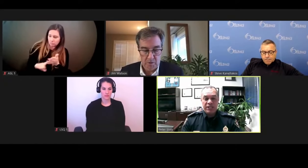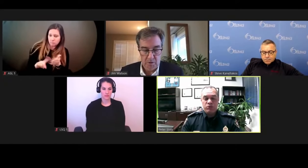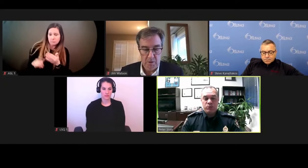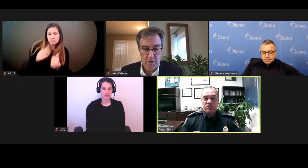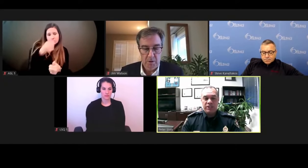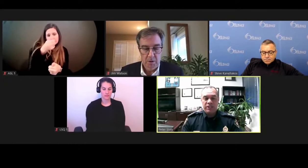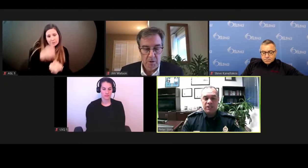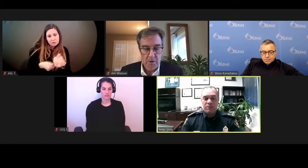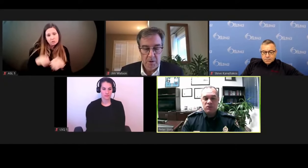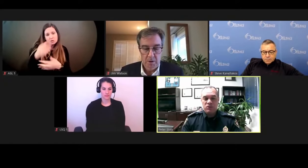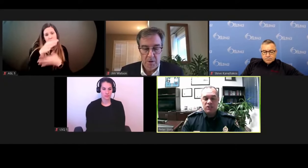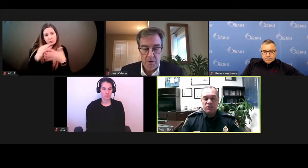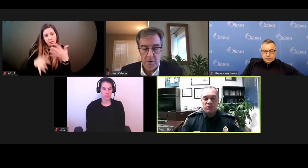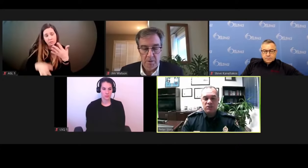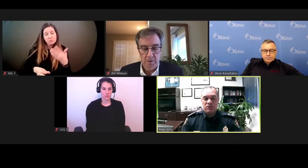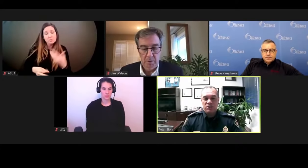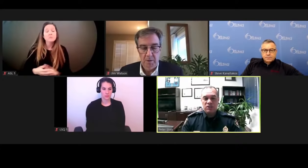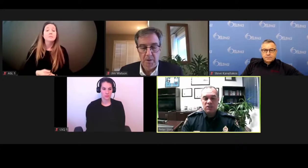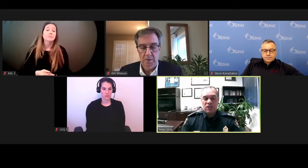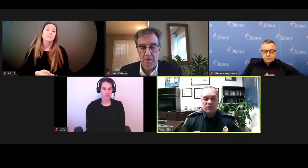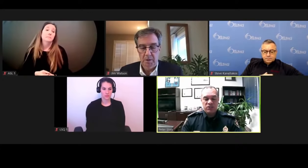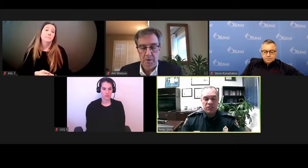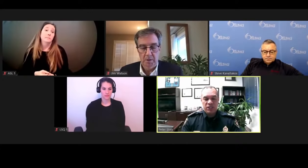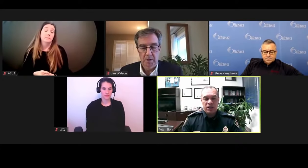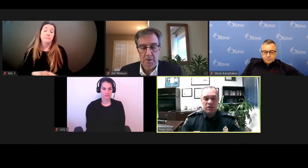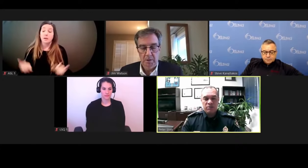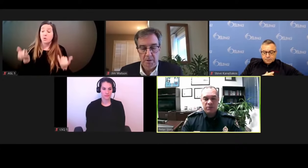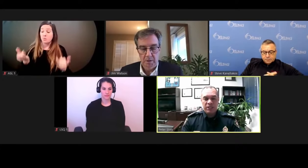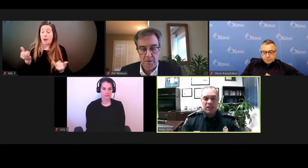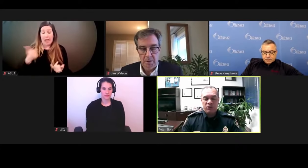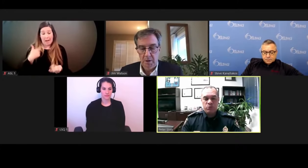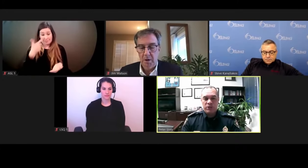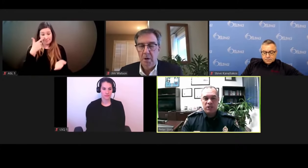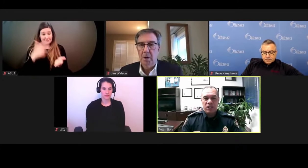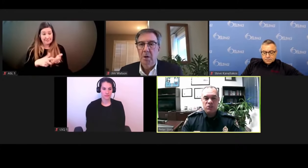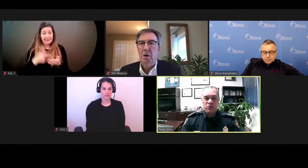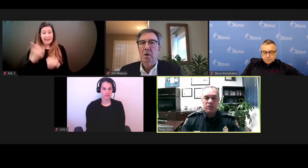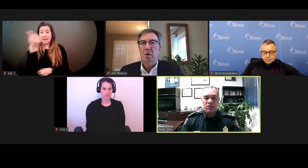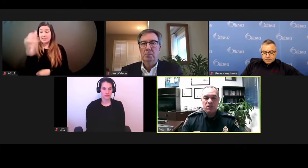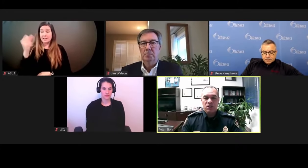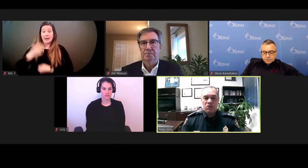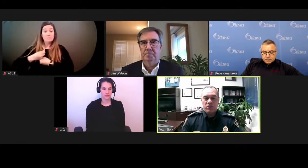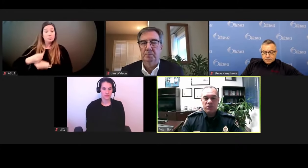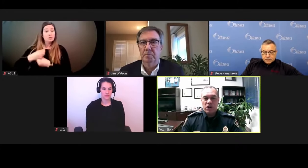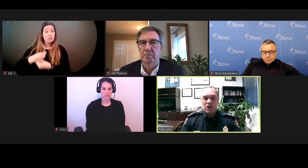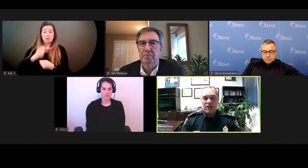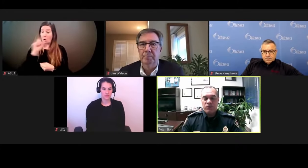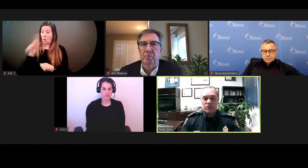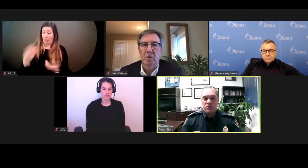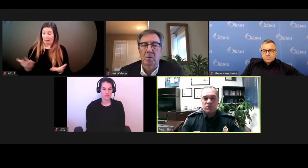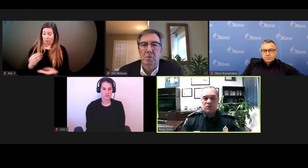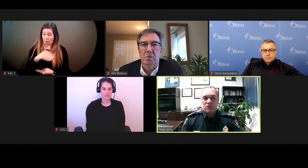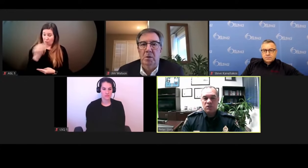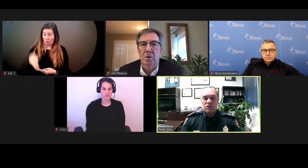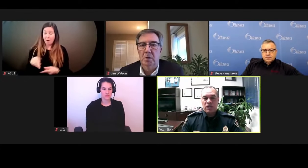Increasingly, as we see demonstrations, not just here, but elsewhere in the country, where there are